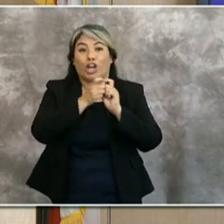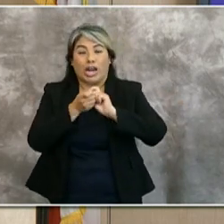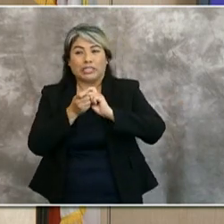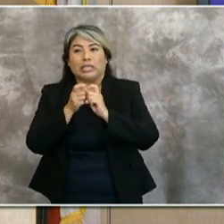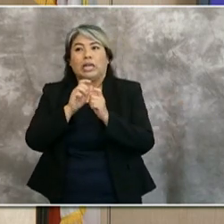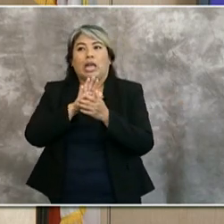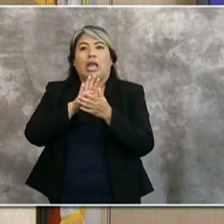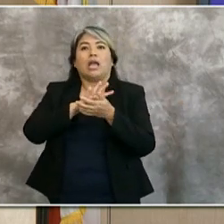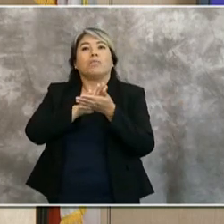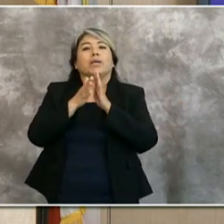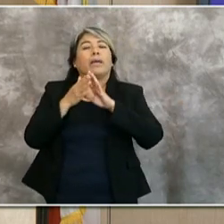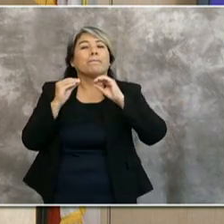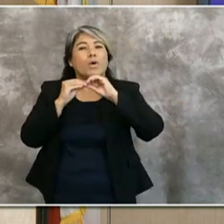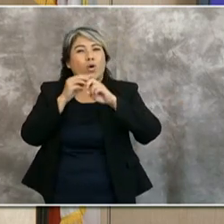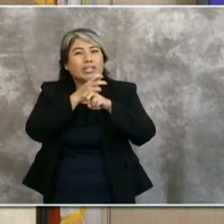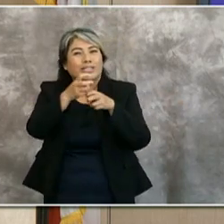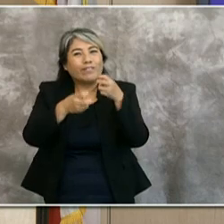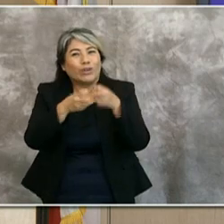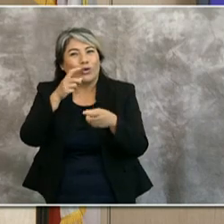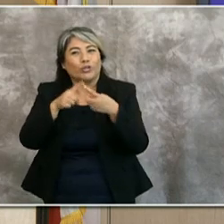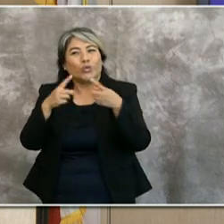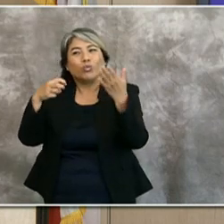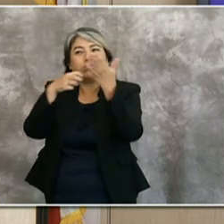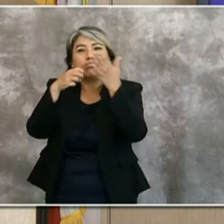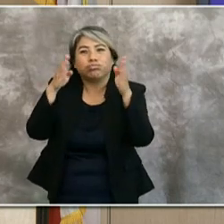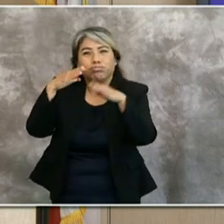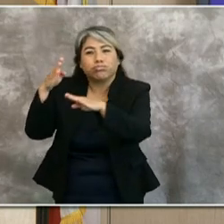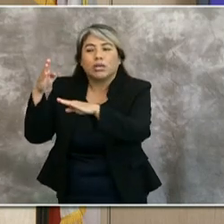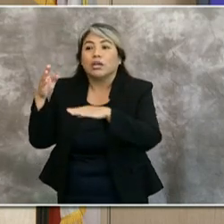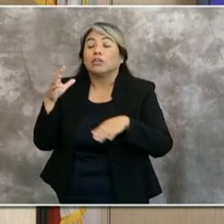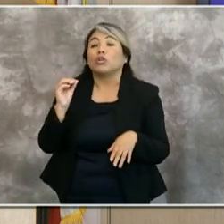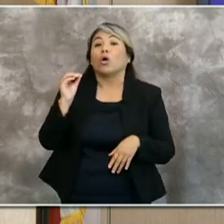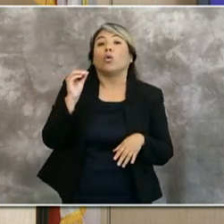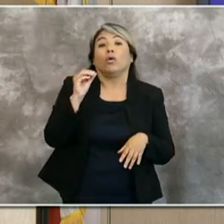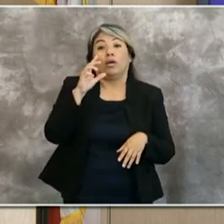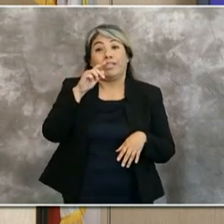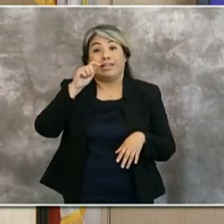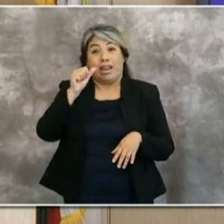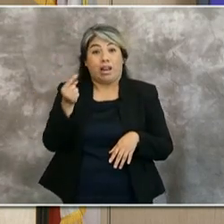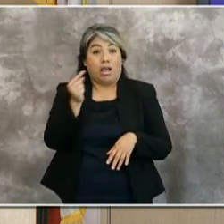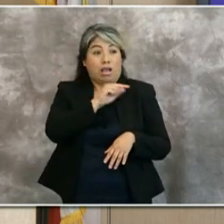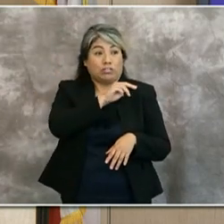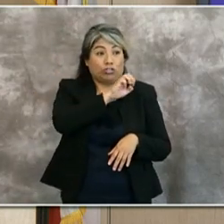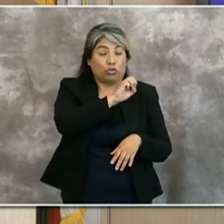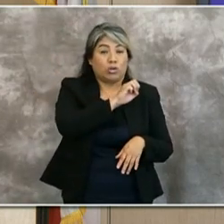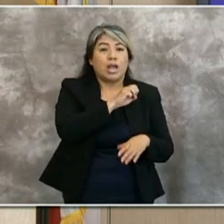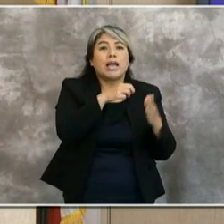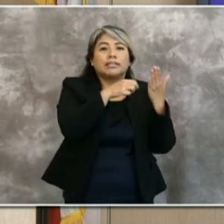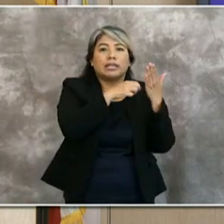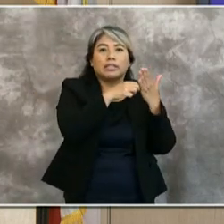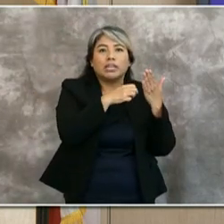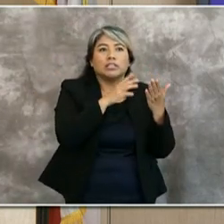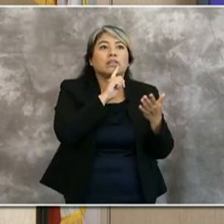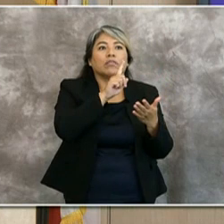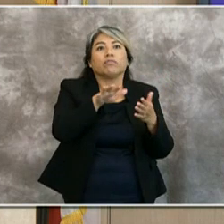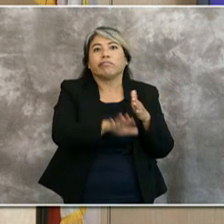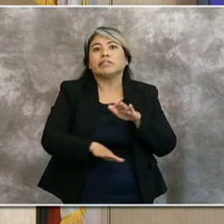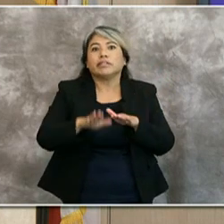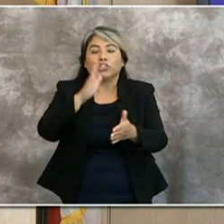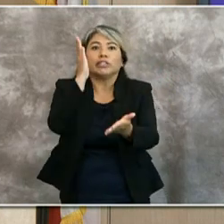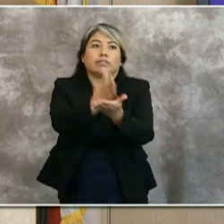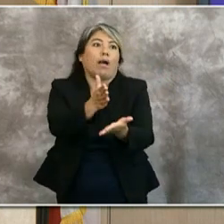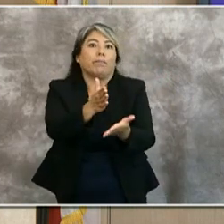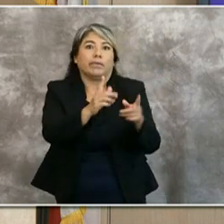became harder to enforce. And when you look at the data, basically since June in San Diego, citations have virtually stopped. And there